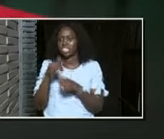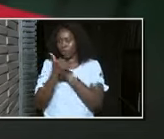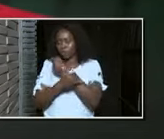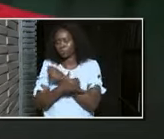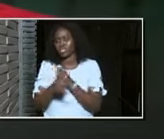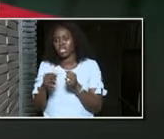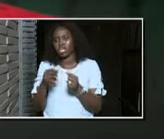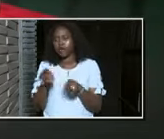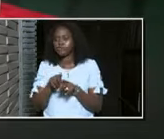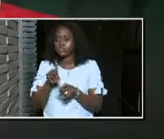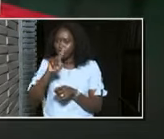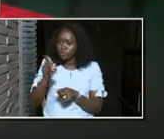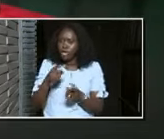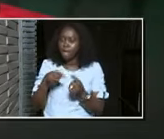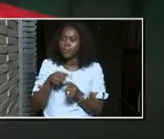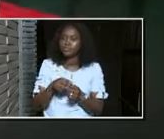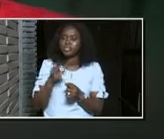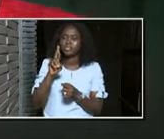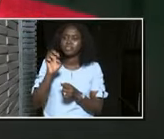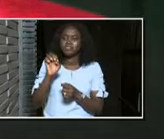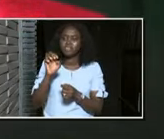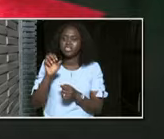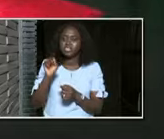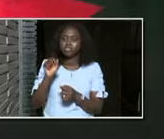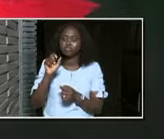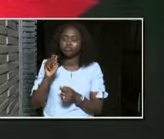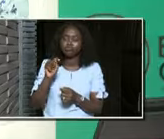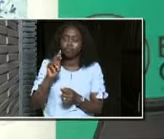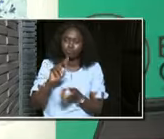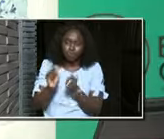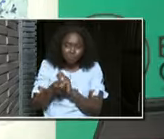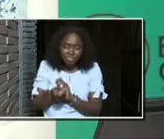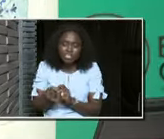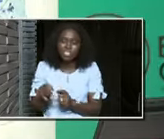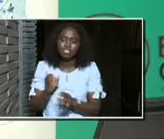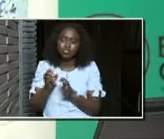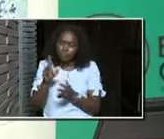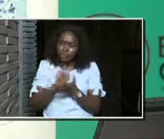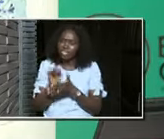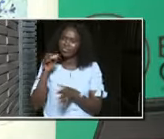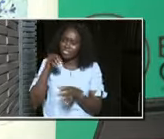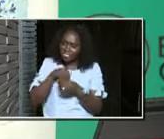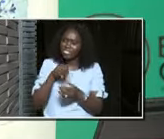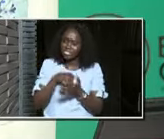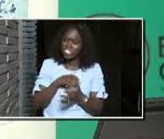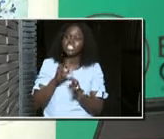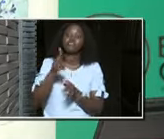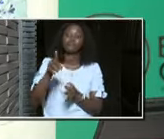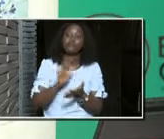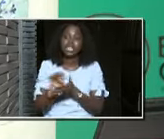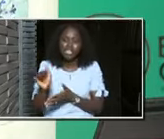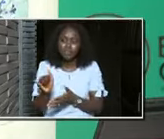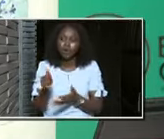restructuring, I think, is an important one. Yes. Do you believe in restructuring? If you do, what does restructuring mean to